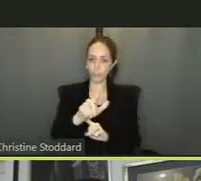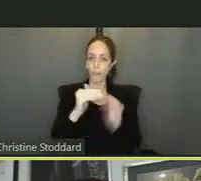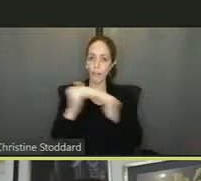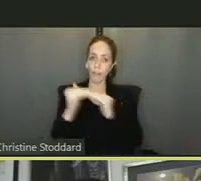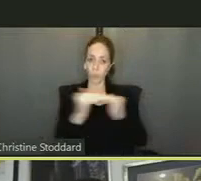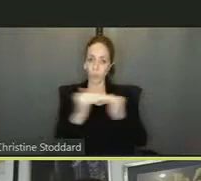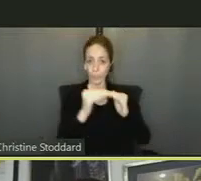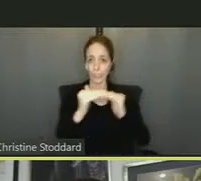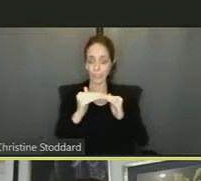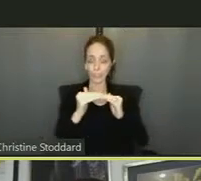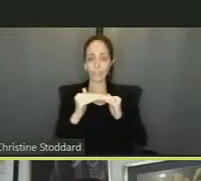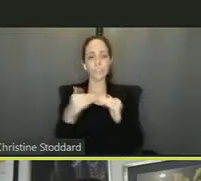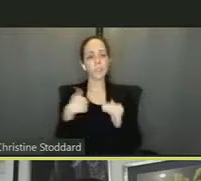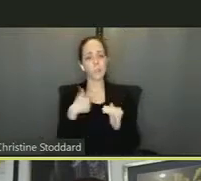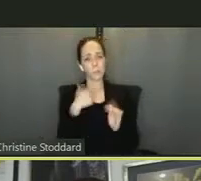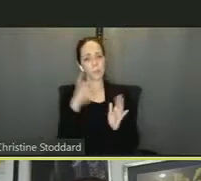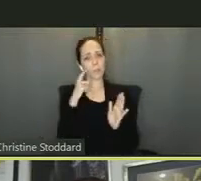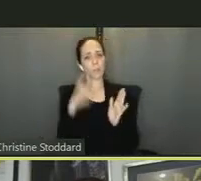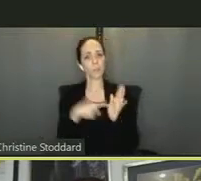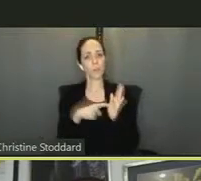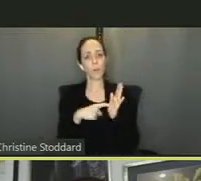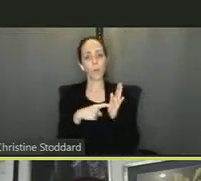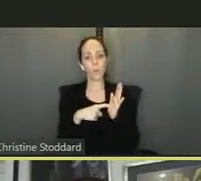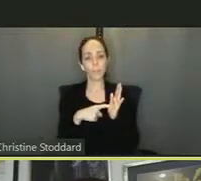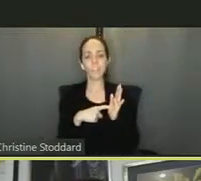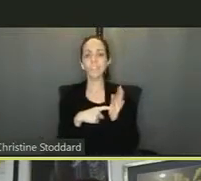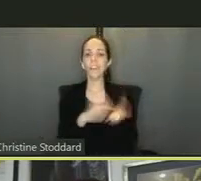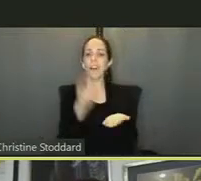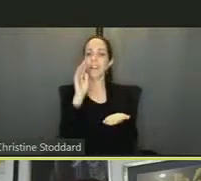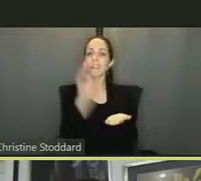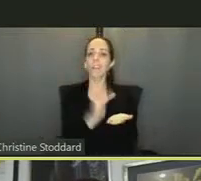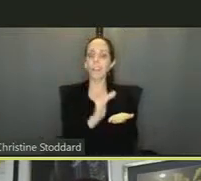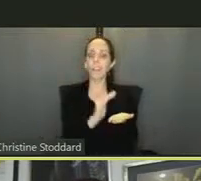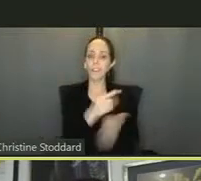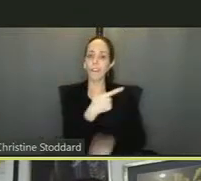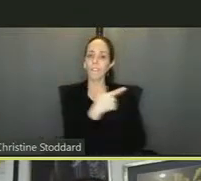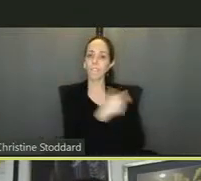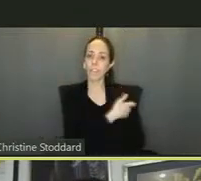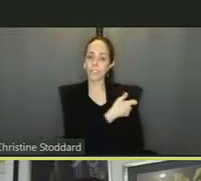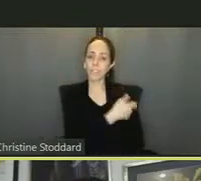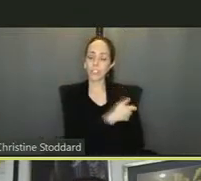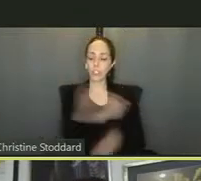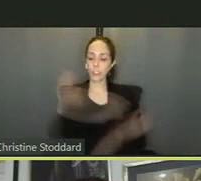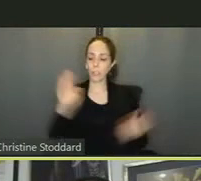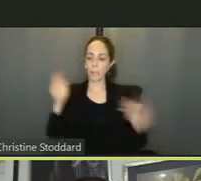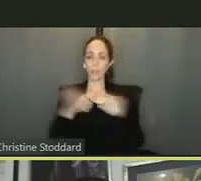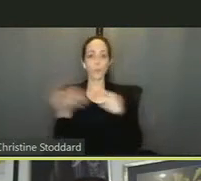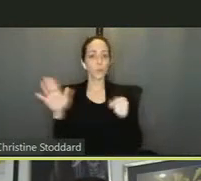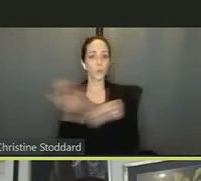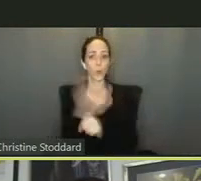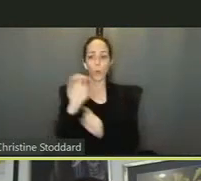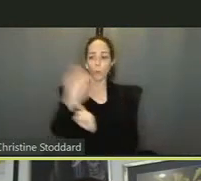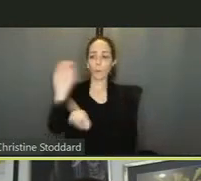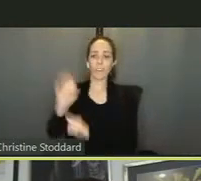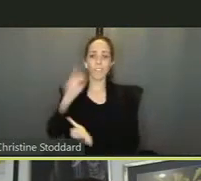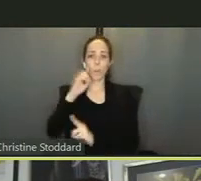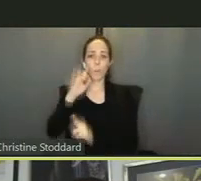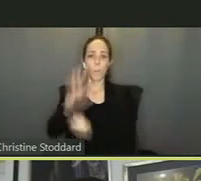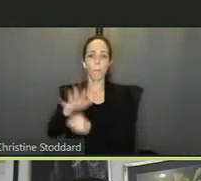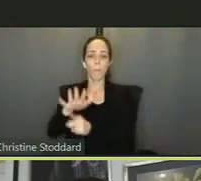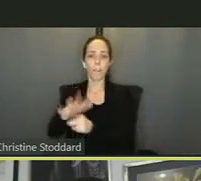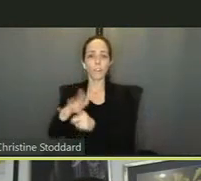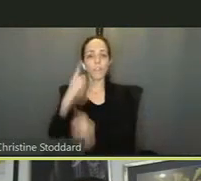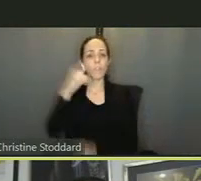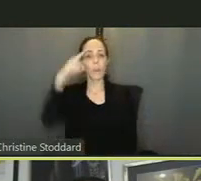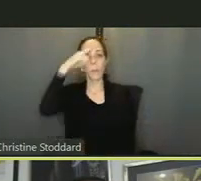And we've seen that there's been lower rates of vaccinations when compared to the total percentage in population for both Black and Hispanic residents